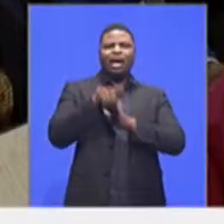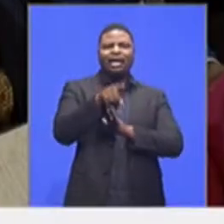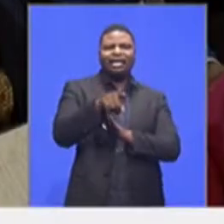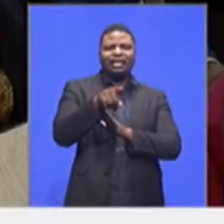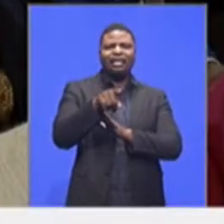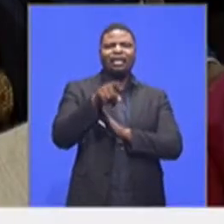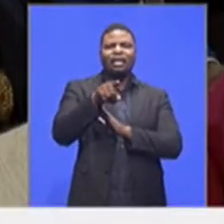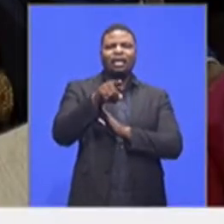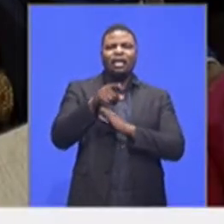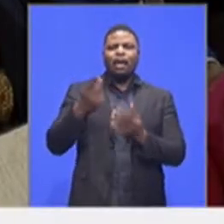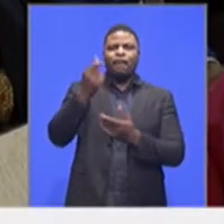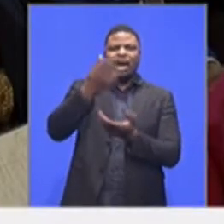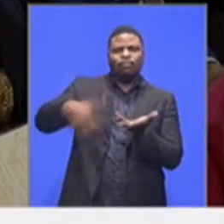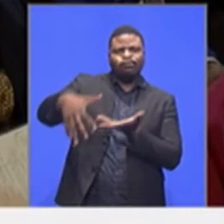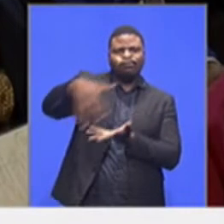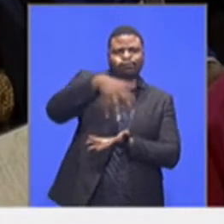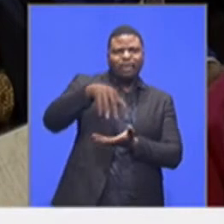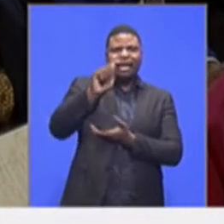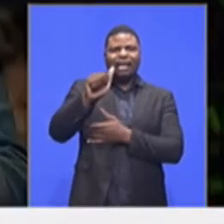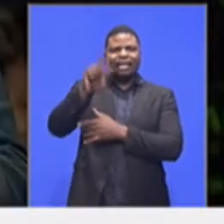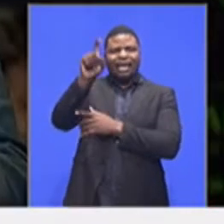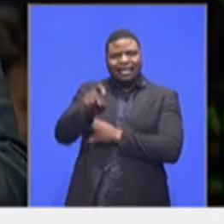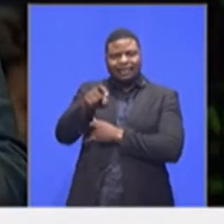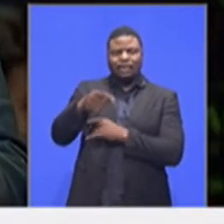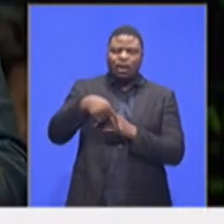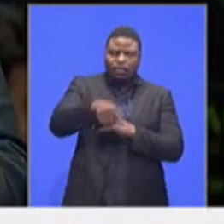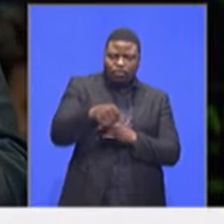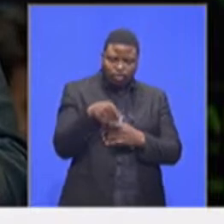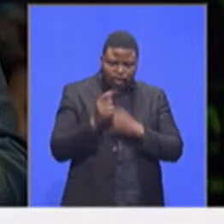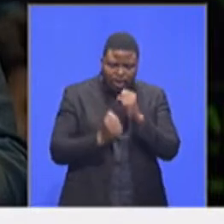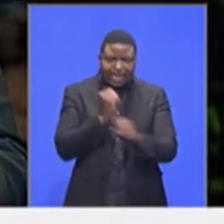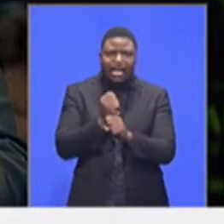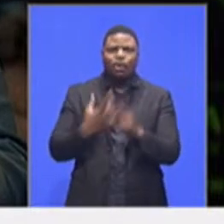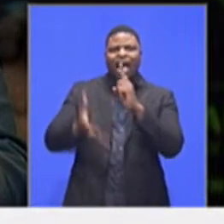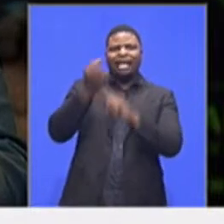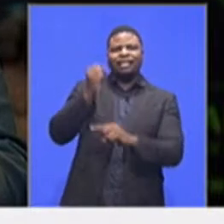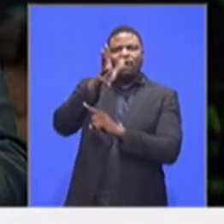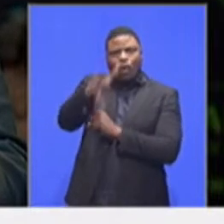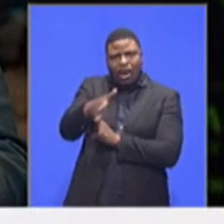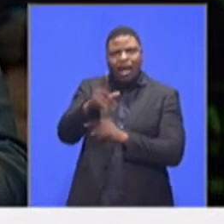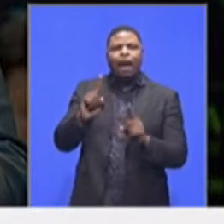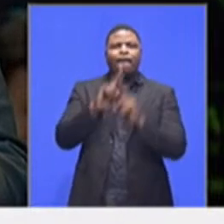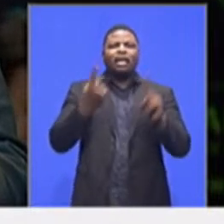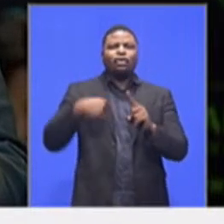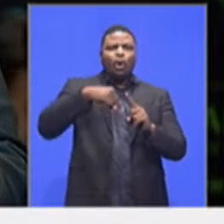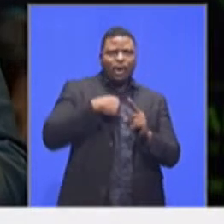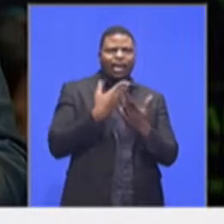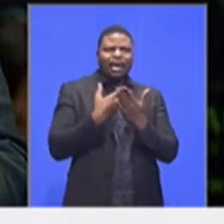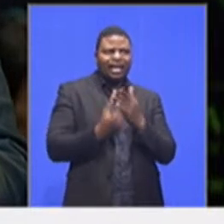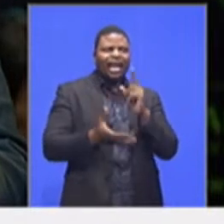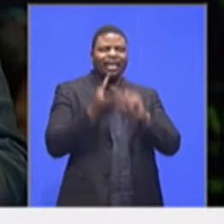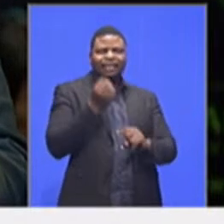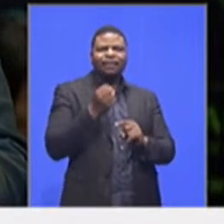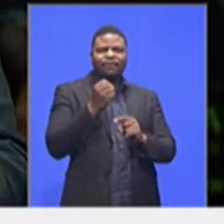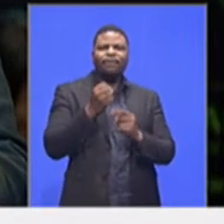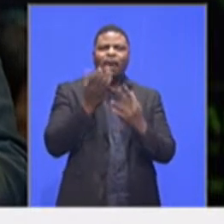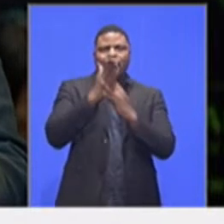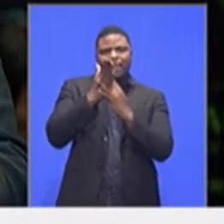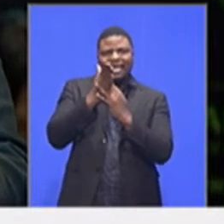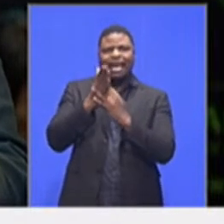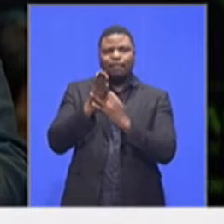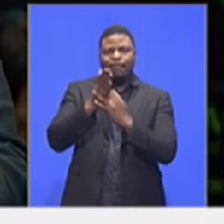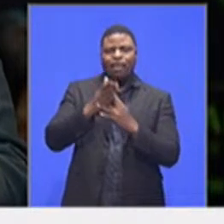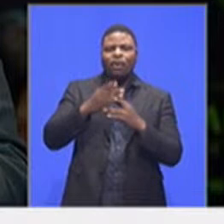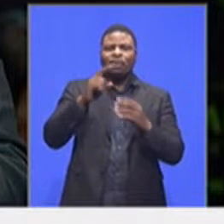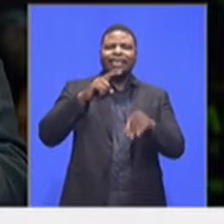surplus will be achieved in the current financial year, and this will be maintained over the medium term. This is a critical